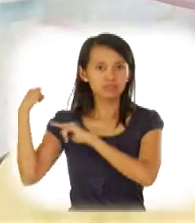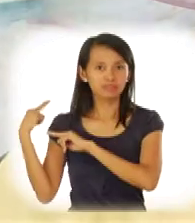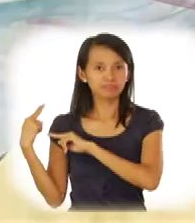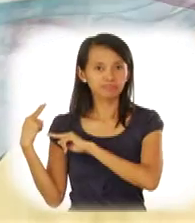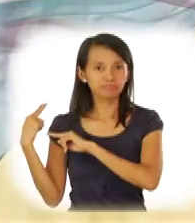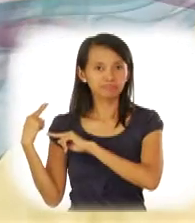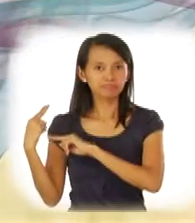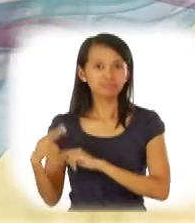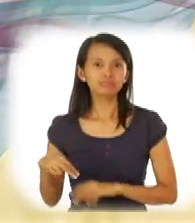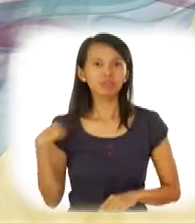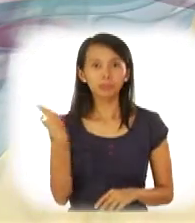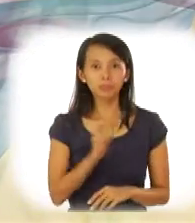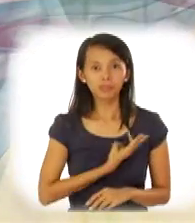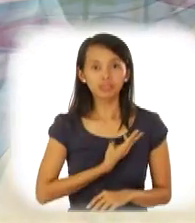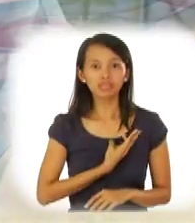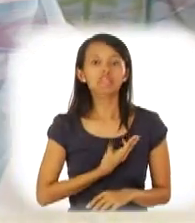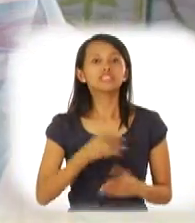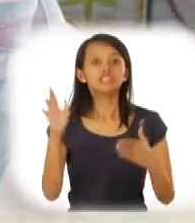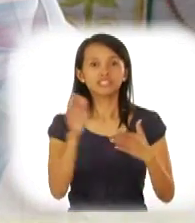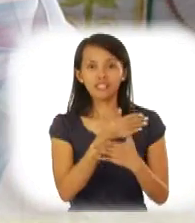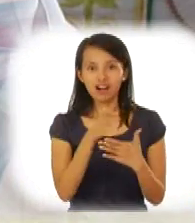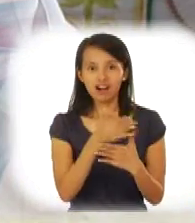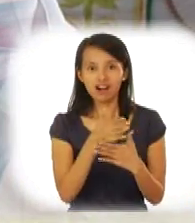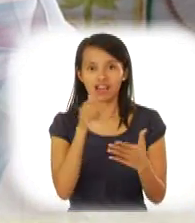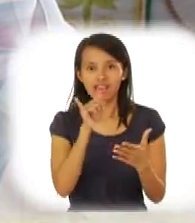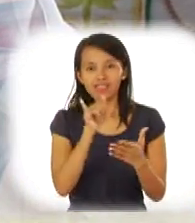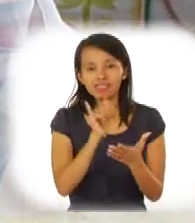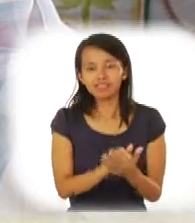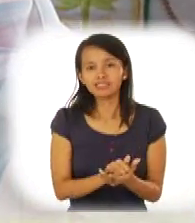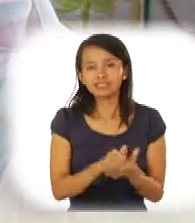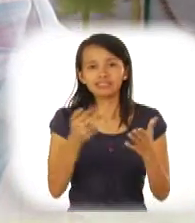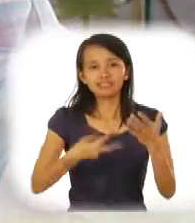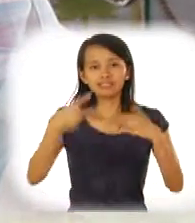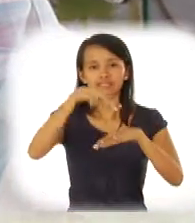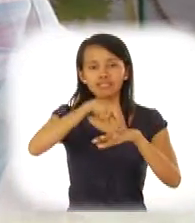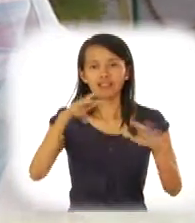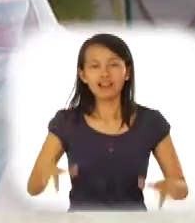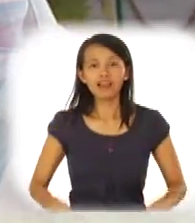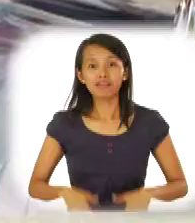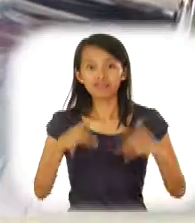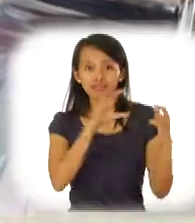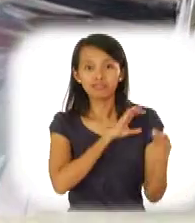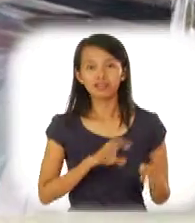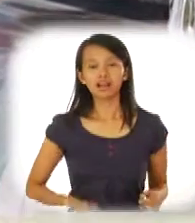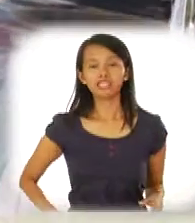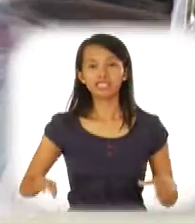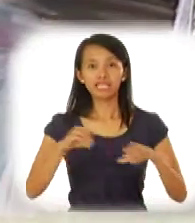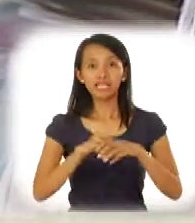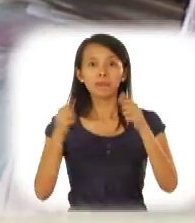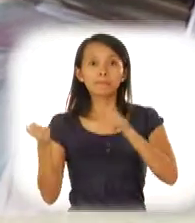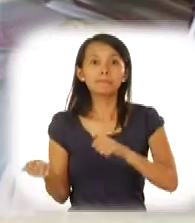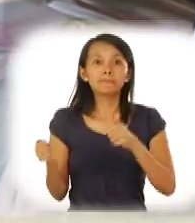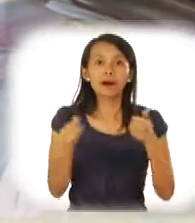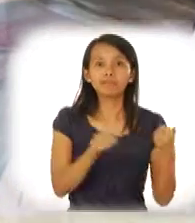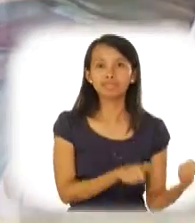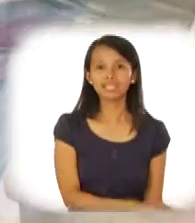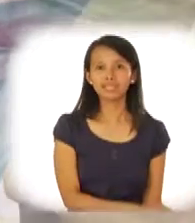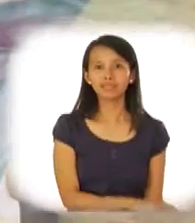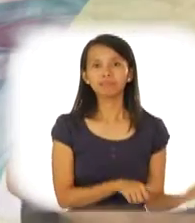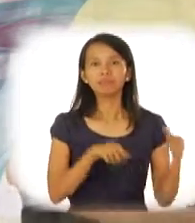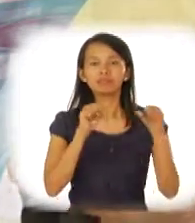humanity and human history. We share in this risen life of Christ in